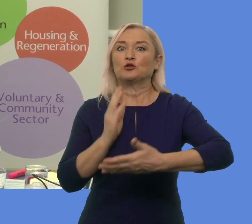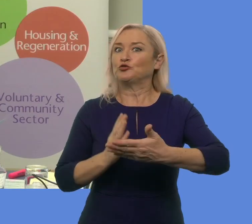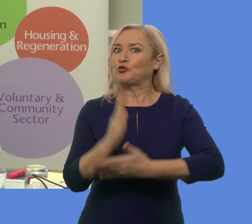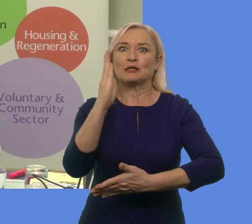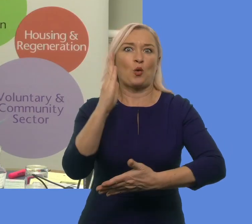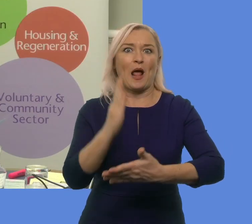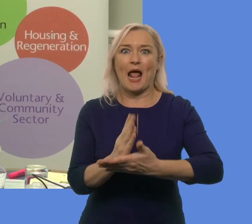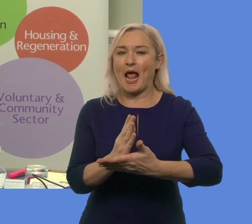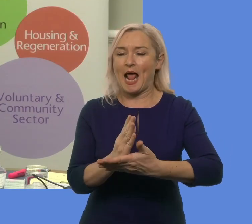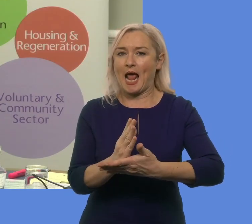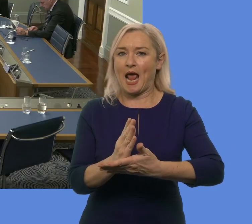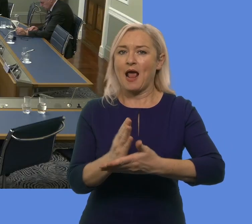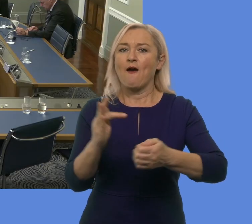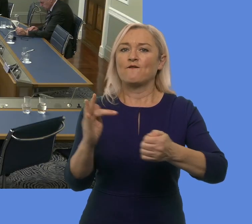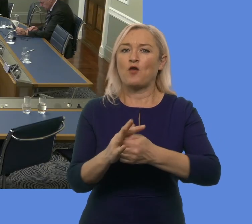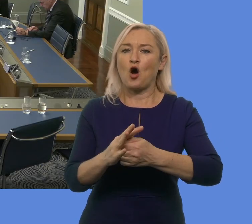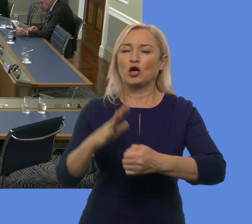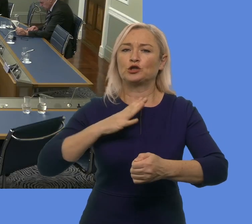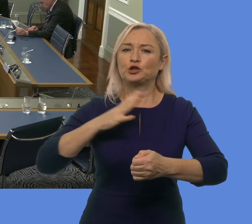prevent language deprivation.